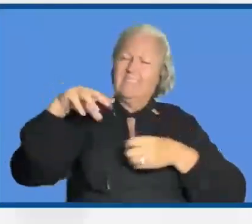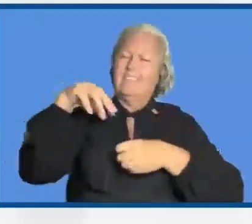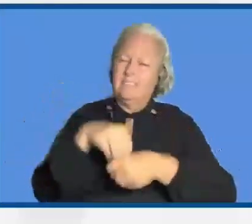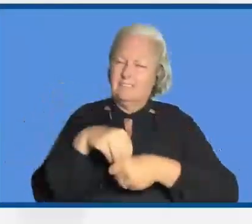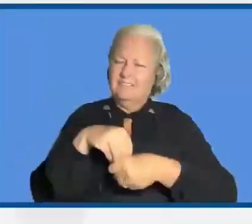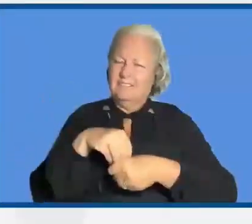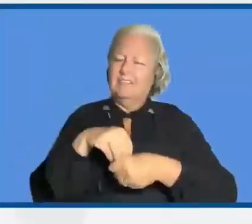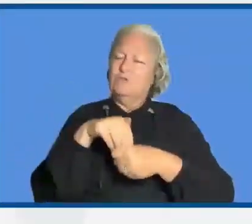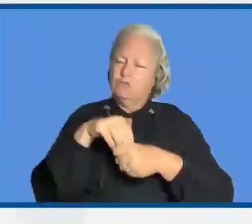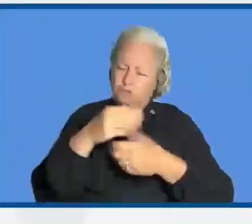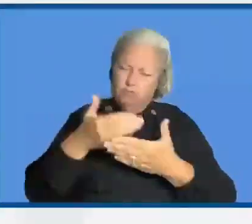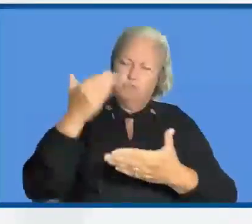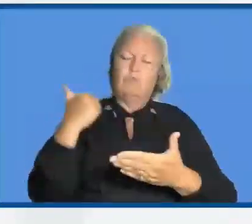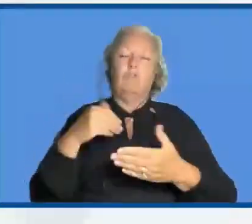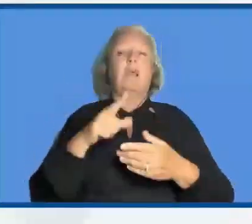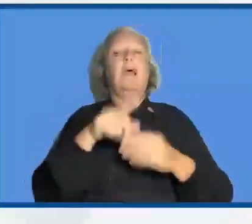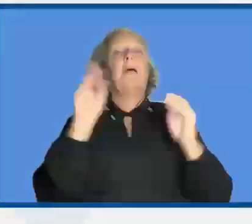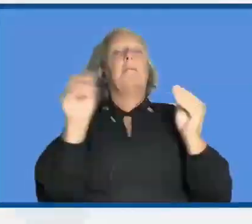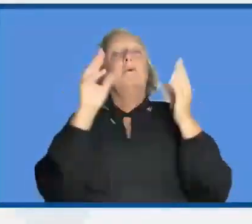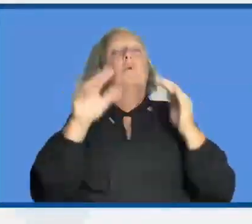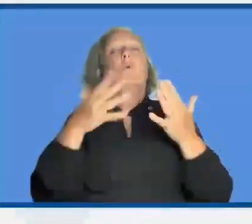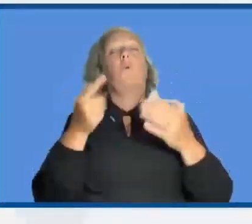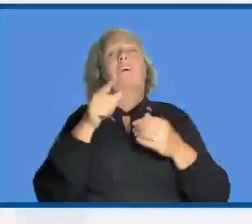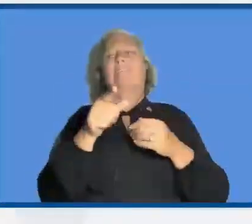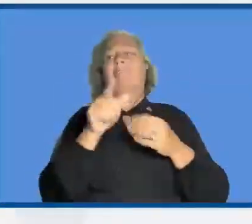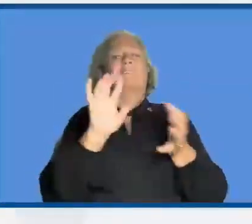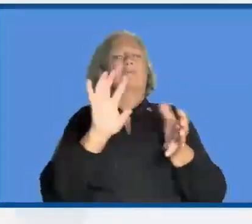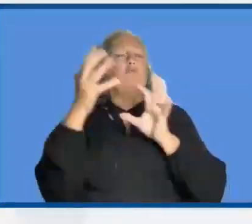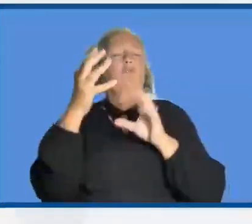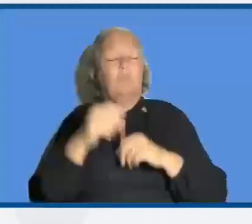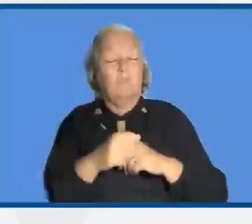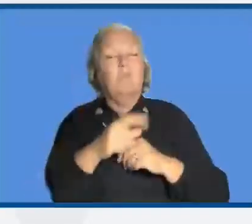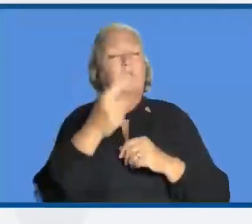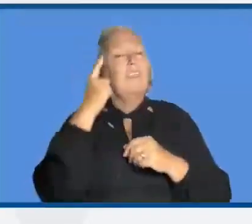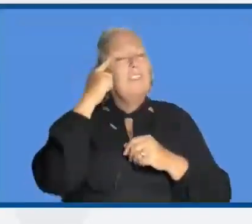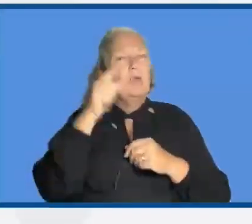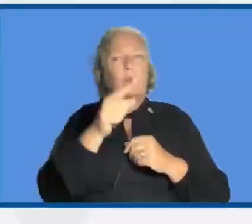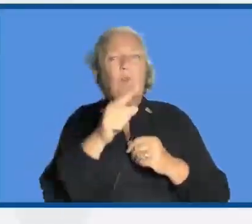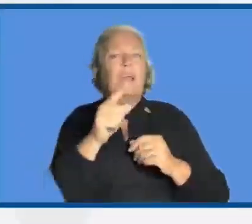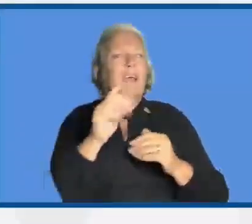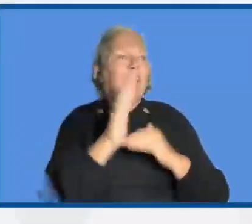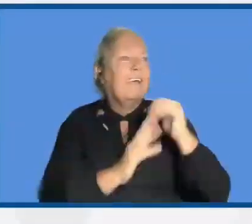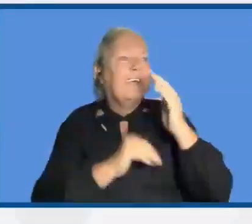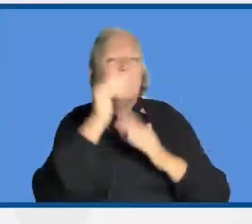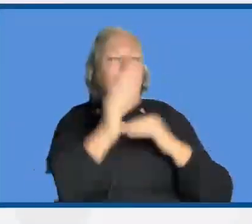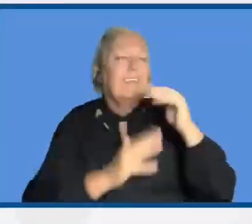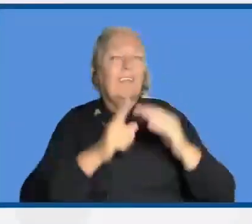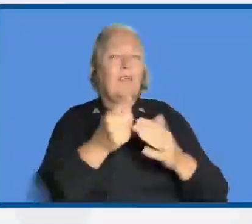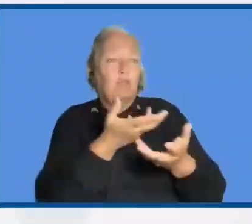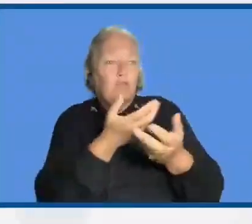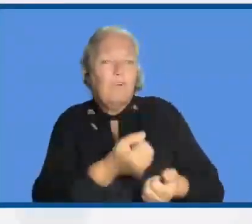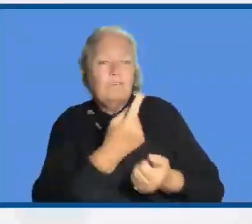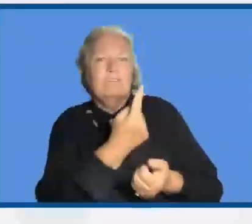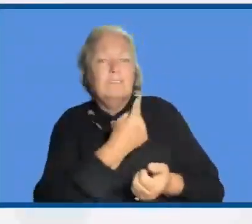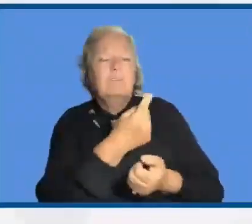an emergency or a disaster is no time to be developing trust and relationships. So all these need to be done ahead of